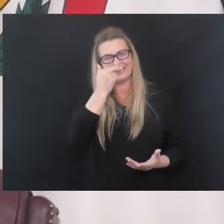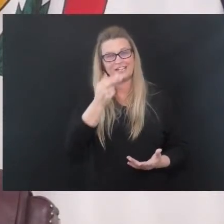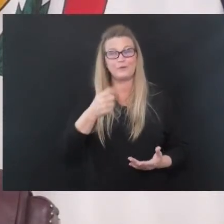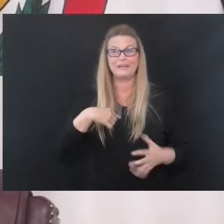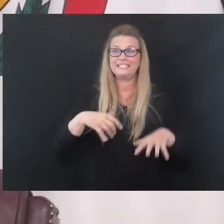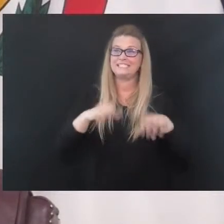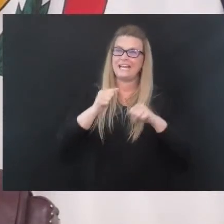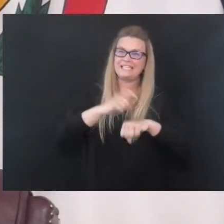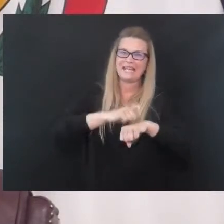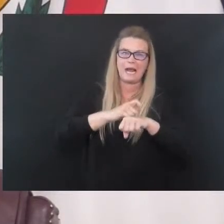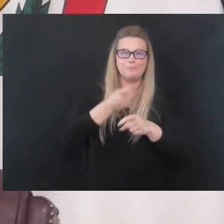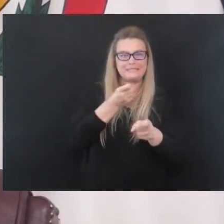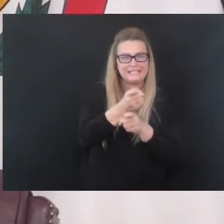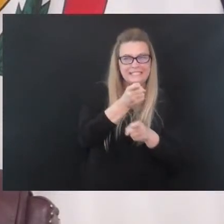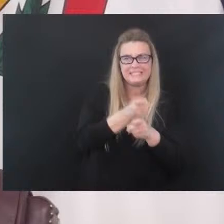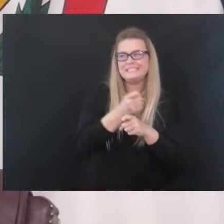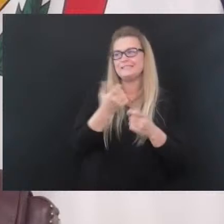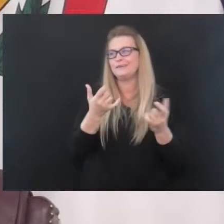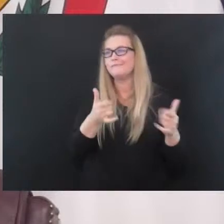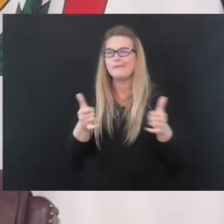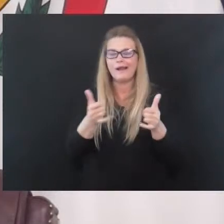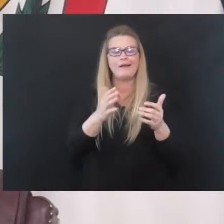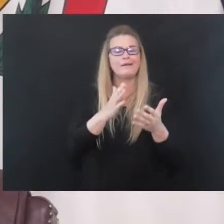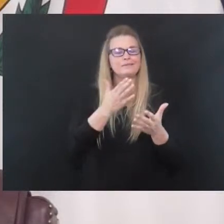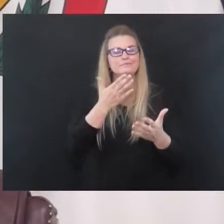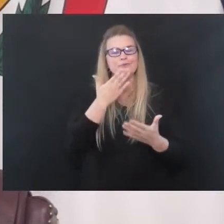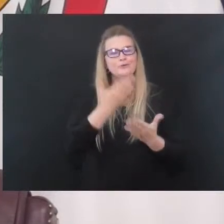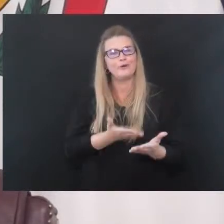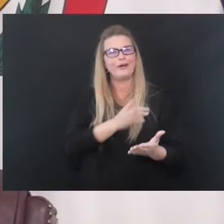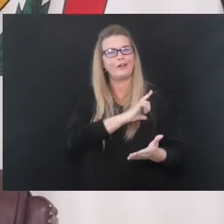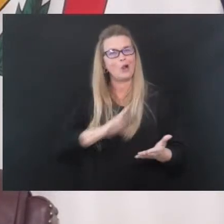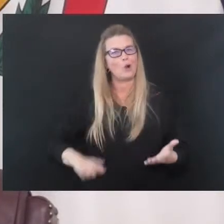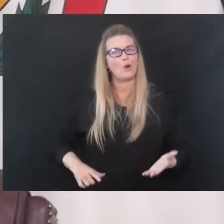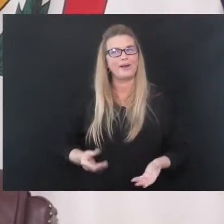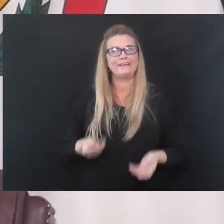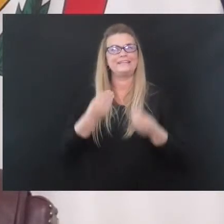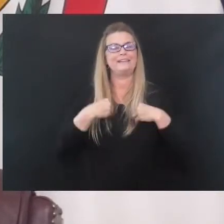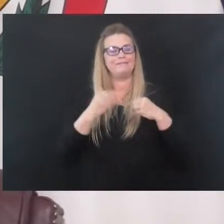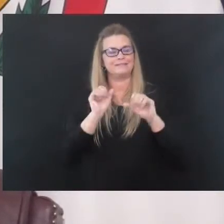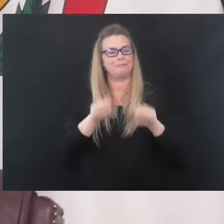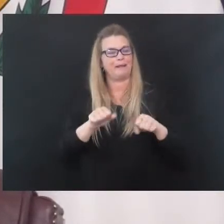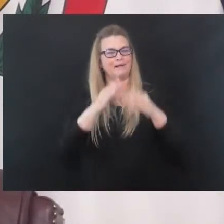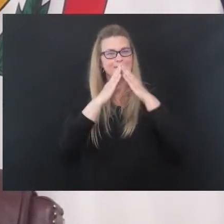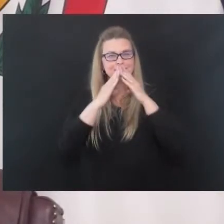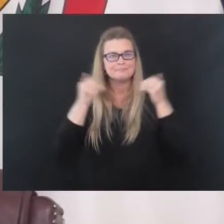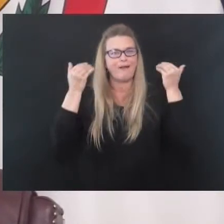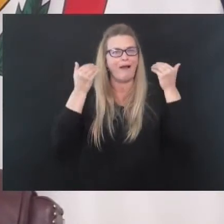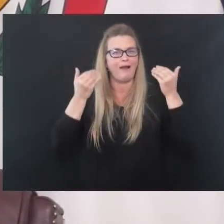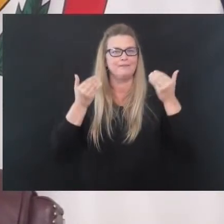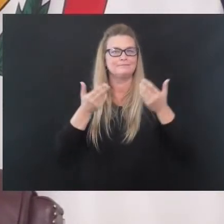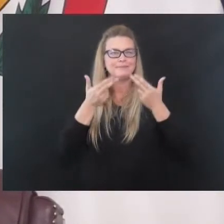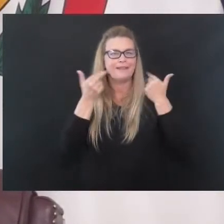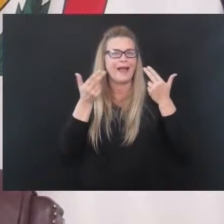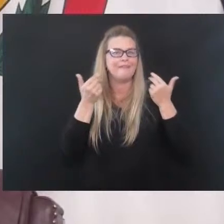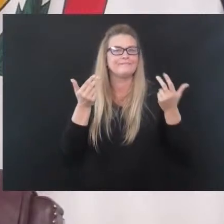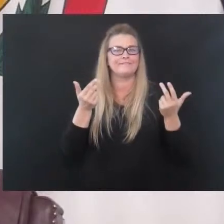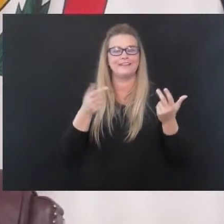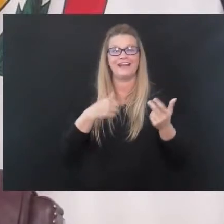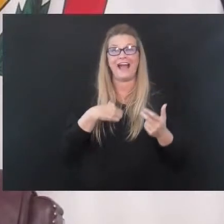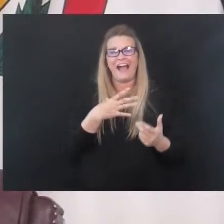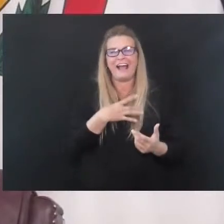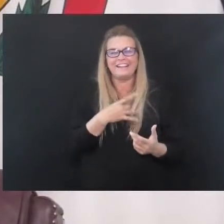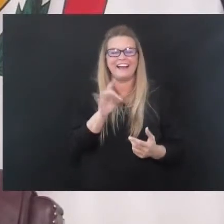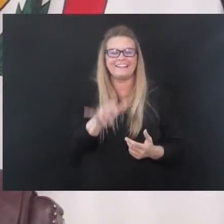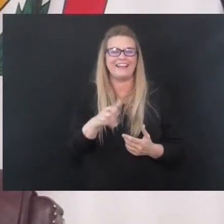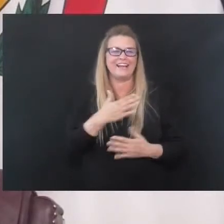take time to tease one another. I really believe the good Lord gave us the ability to smile and to laugh, and I love when people are jabbing me a little